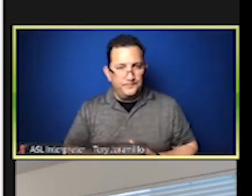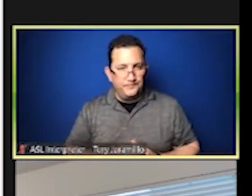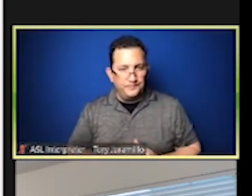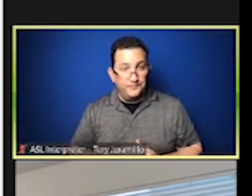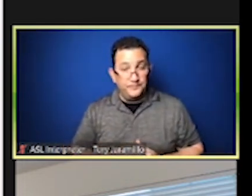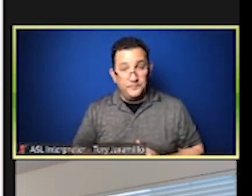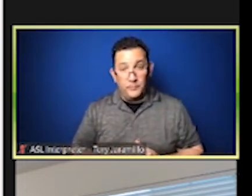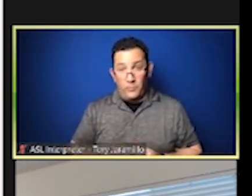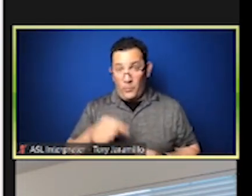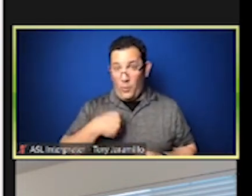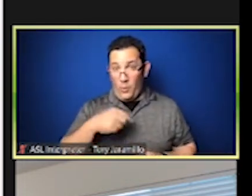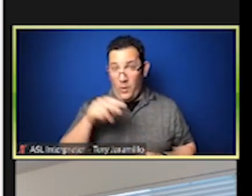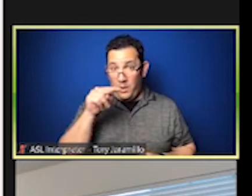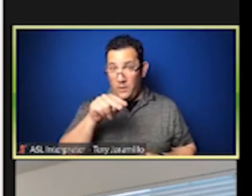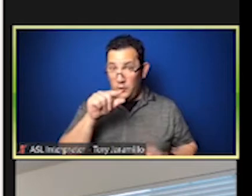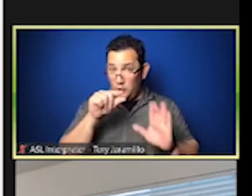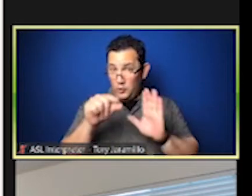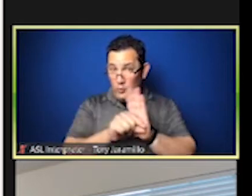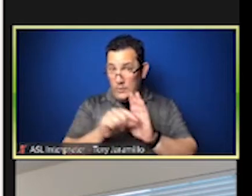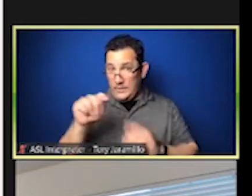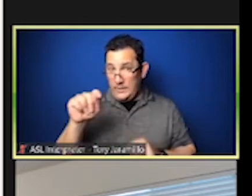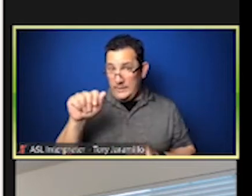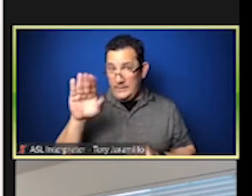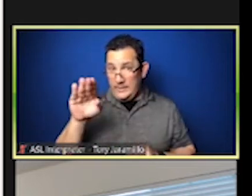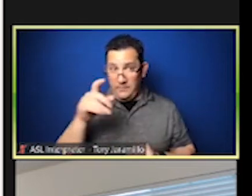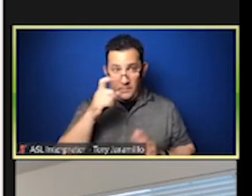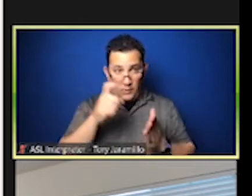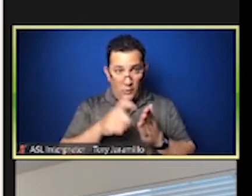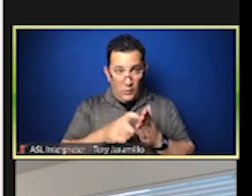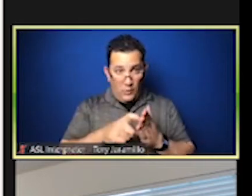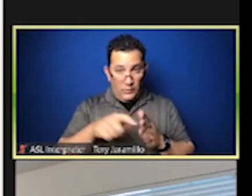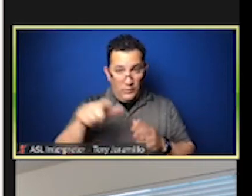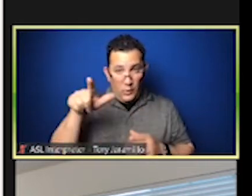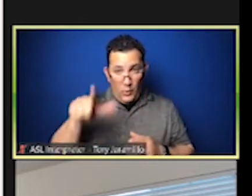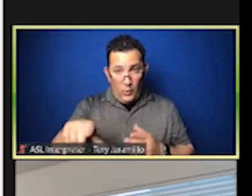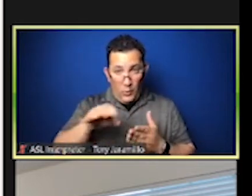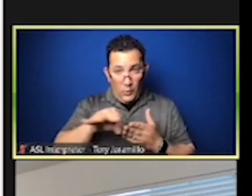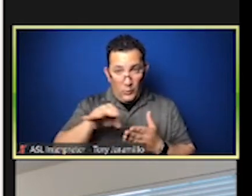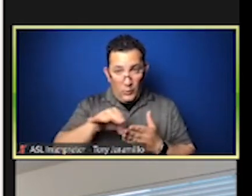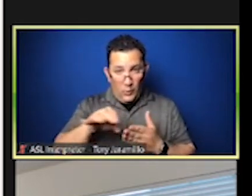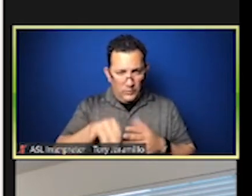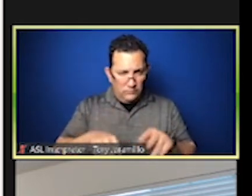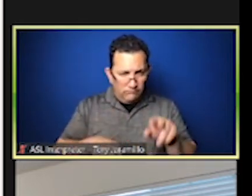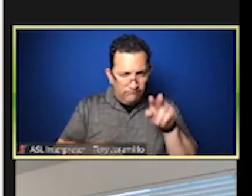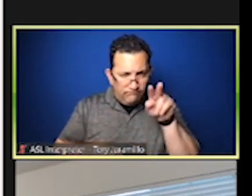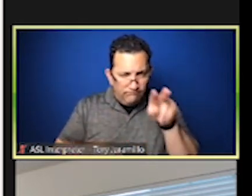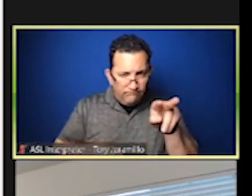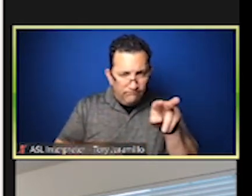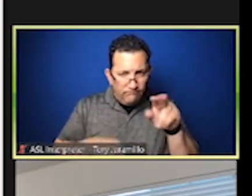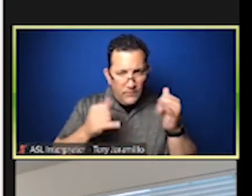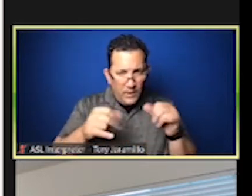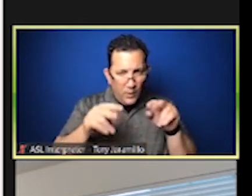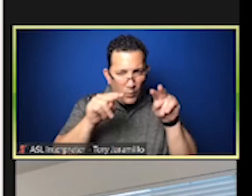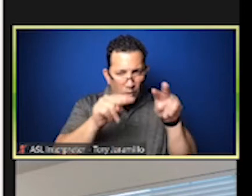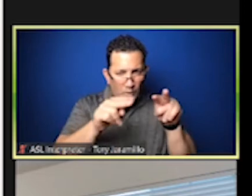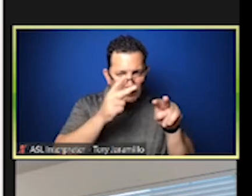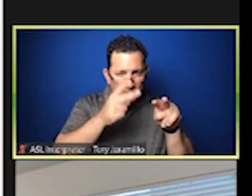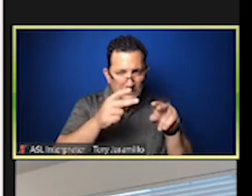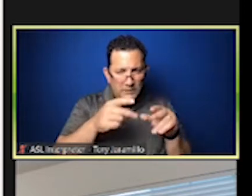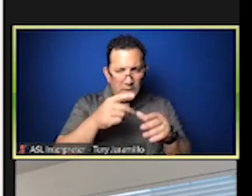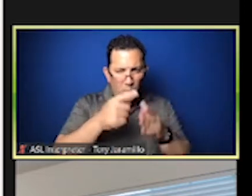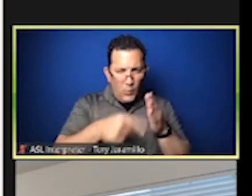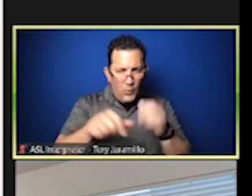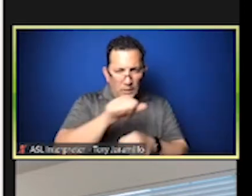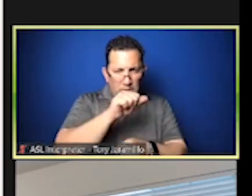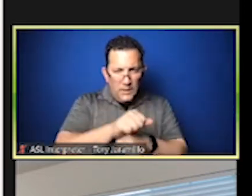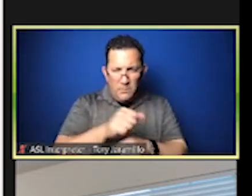So when I looked back at the grades tab and noticed the assignments with low scores, this is where I can now come back to look at those assignments to